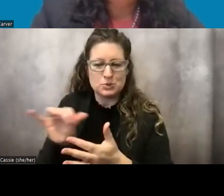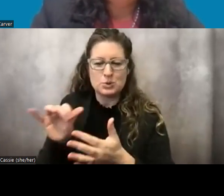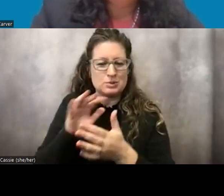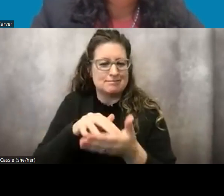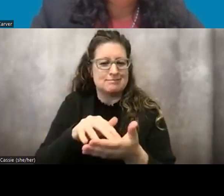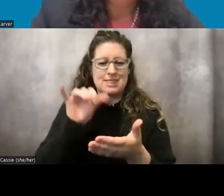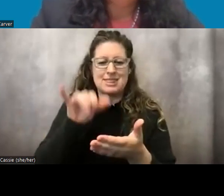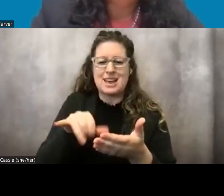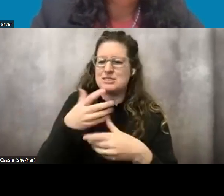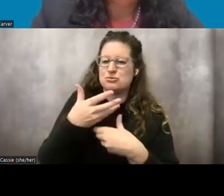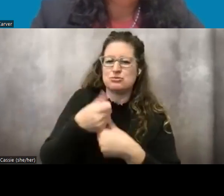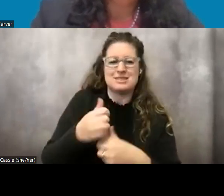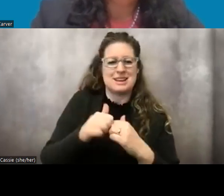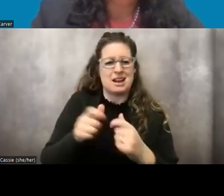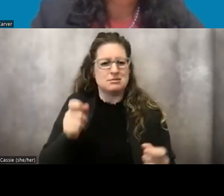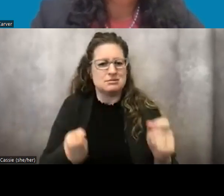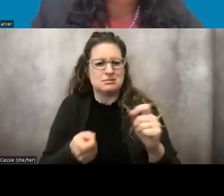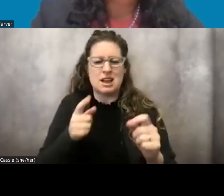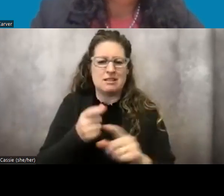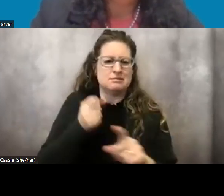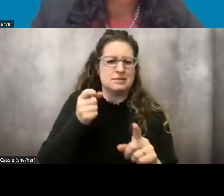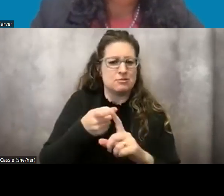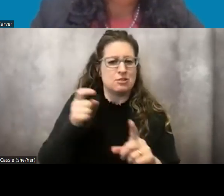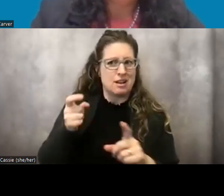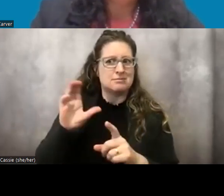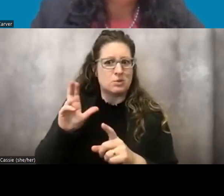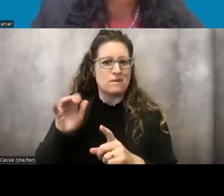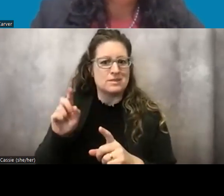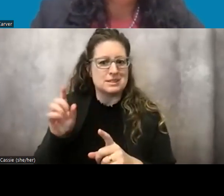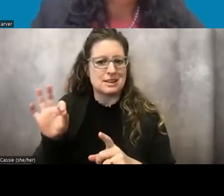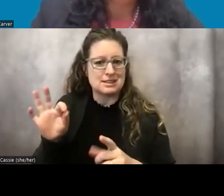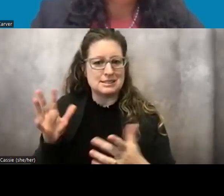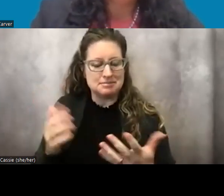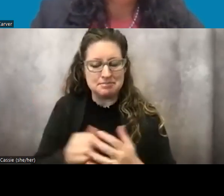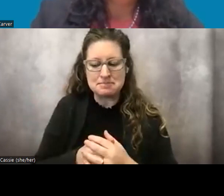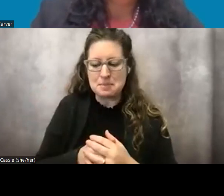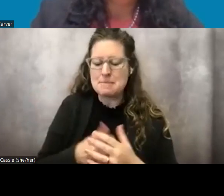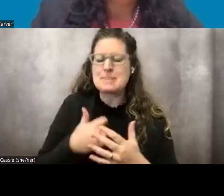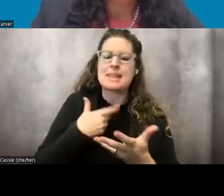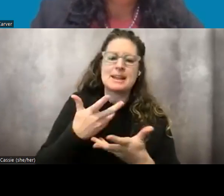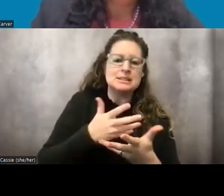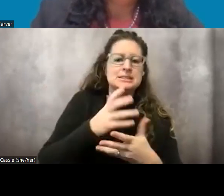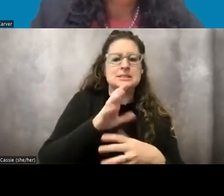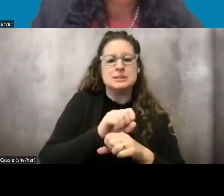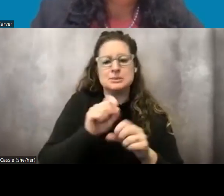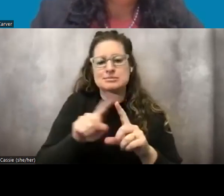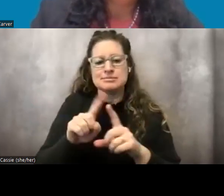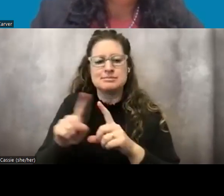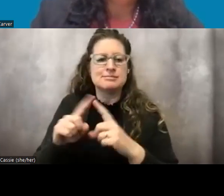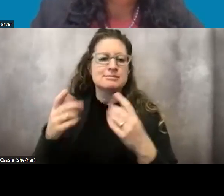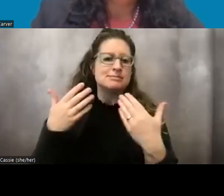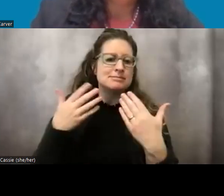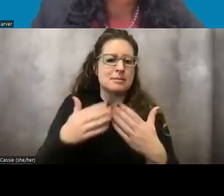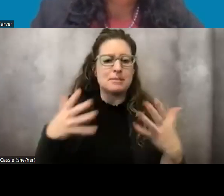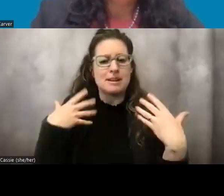pandemic. And what I've noticed in consulting with and working with public health officials at state levels and at the